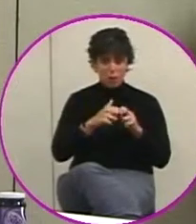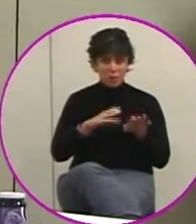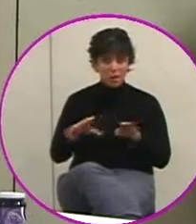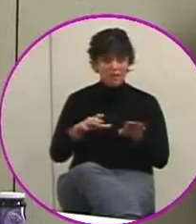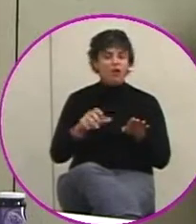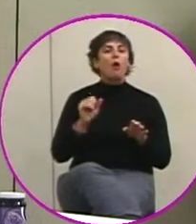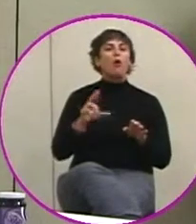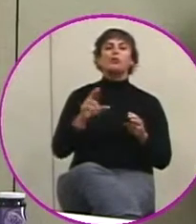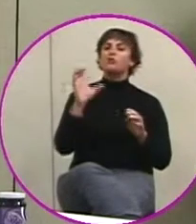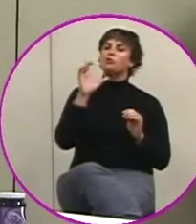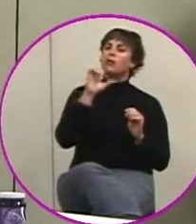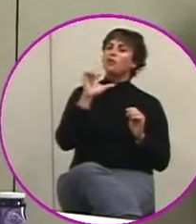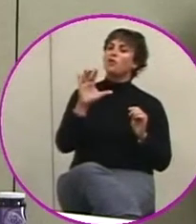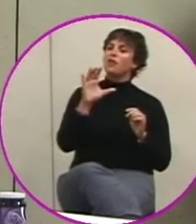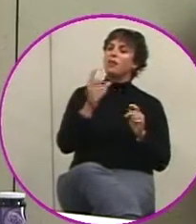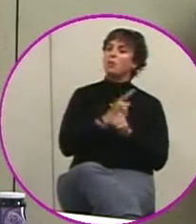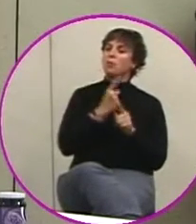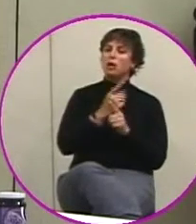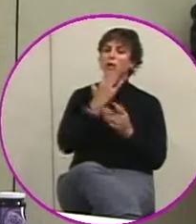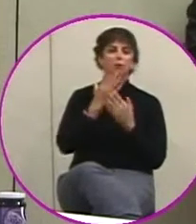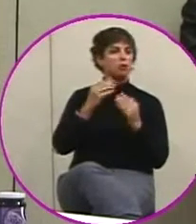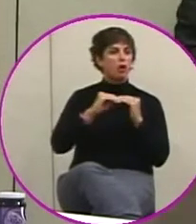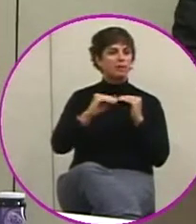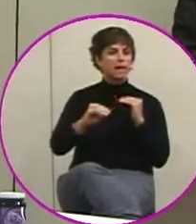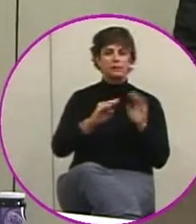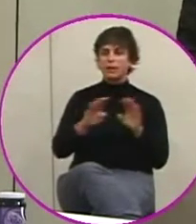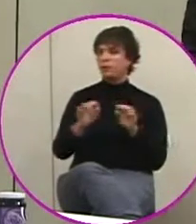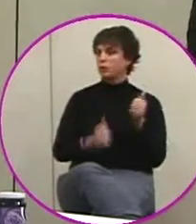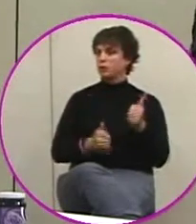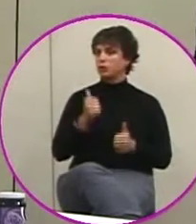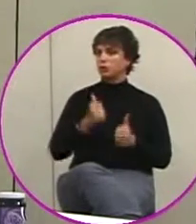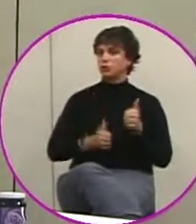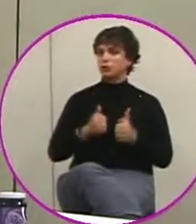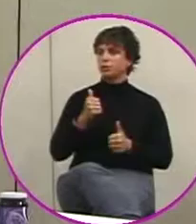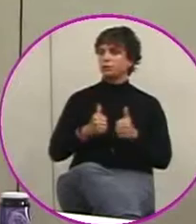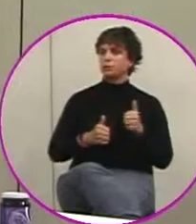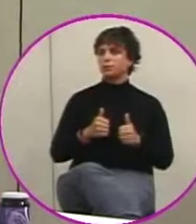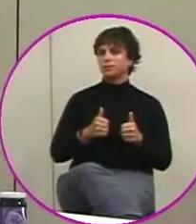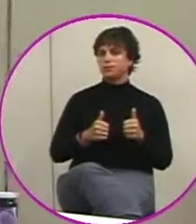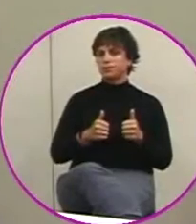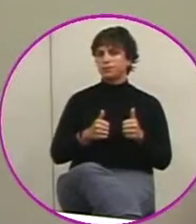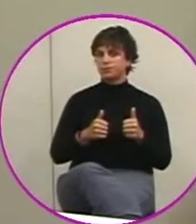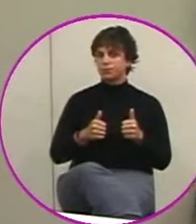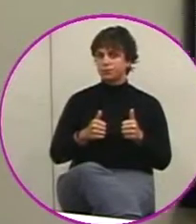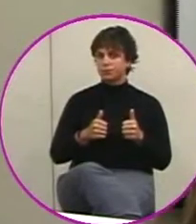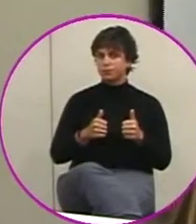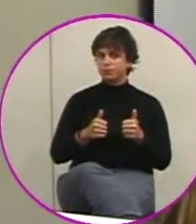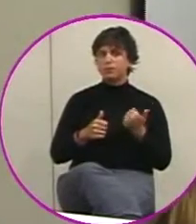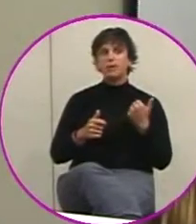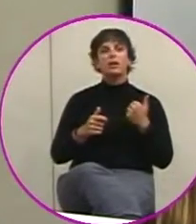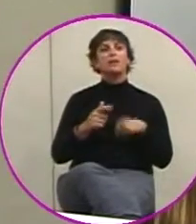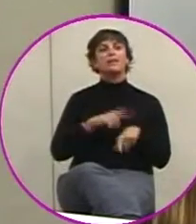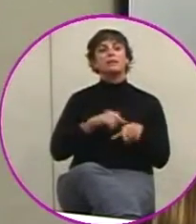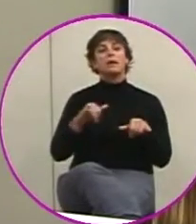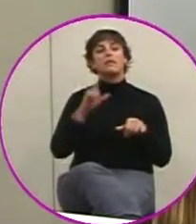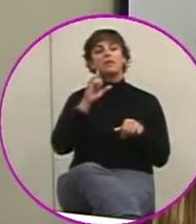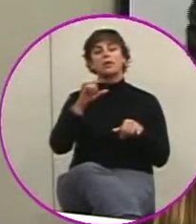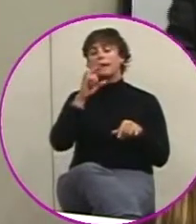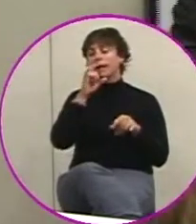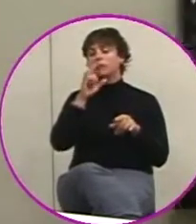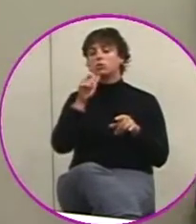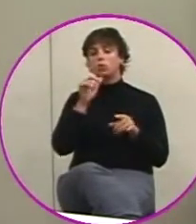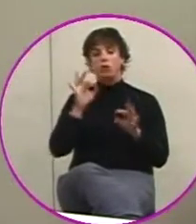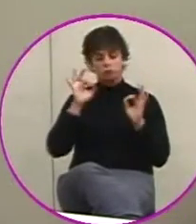you looking for their appropriate, good, on-task behavior? On the other side, for our kids who are squared away,